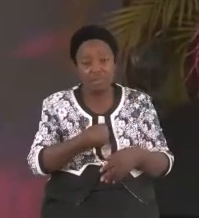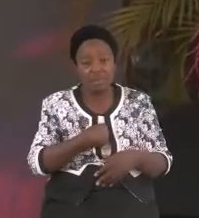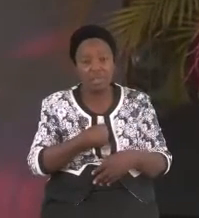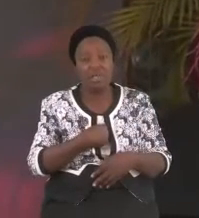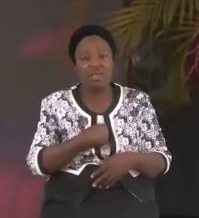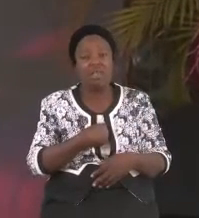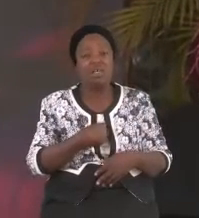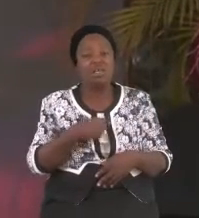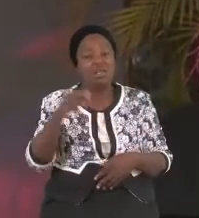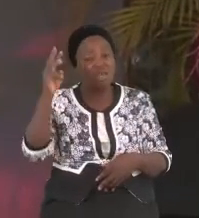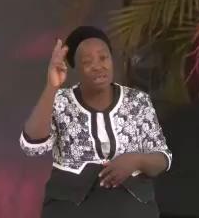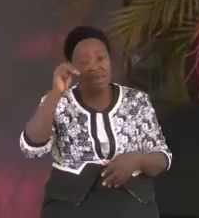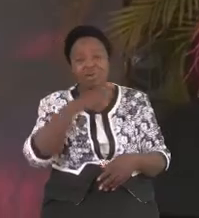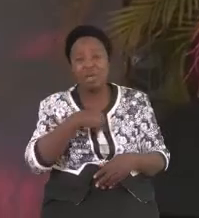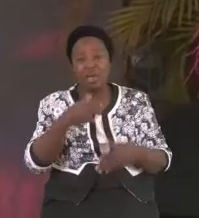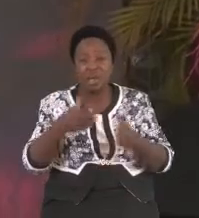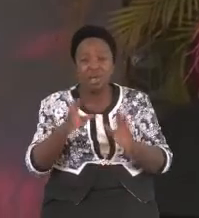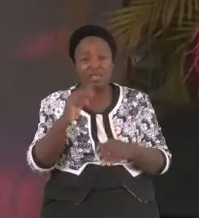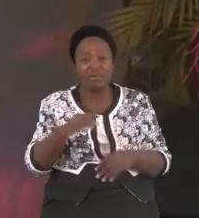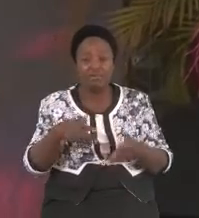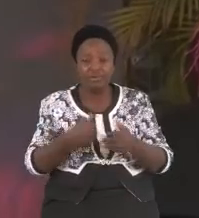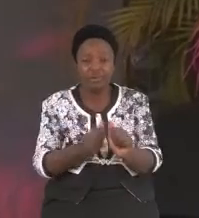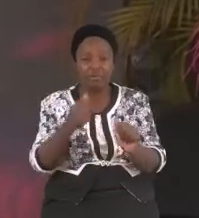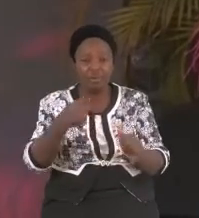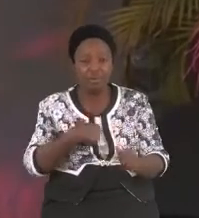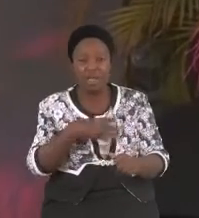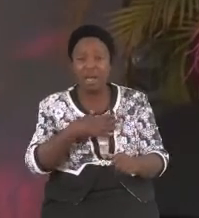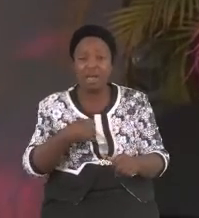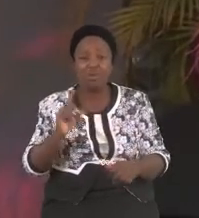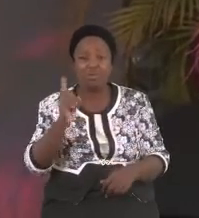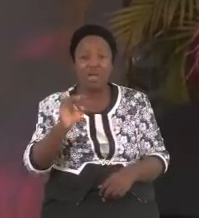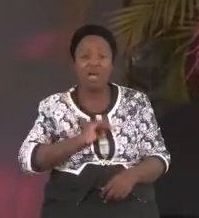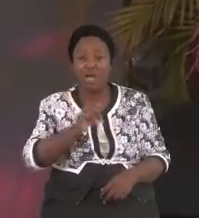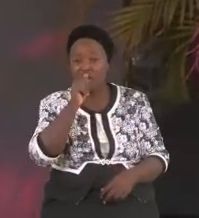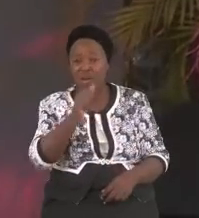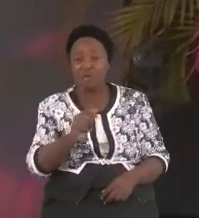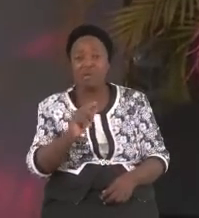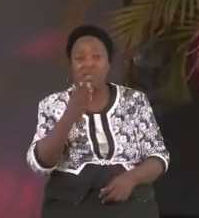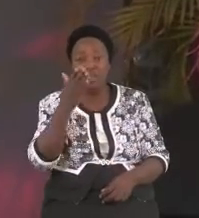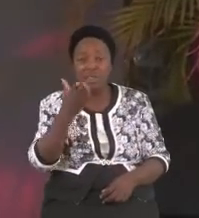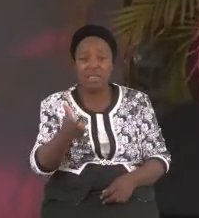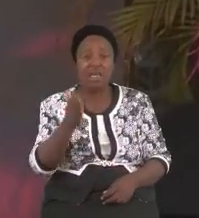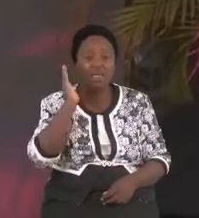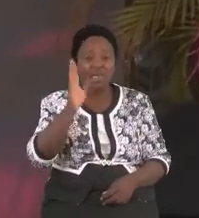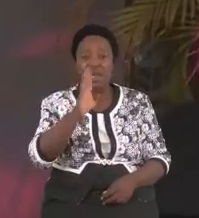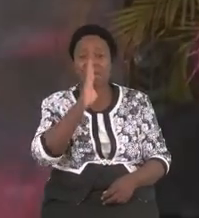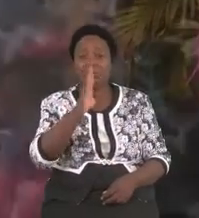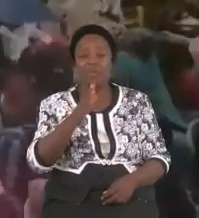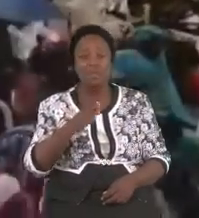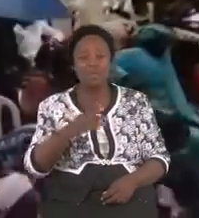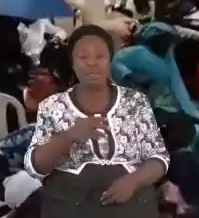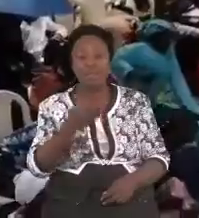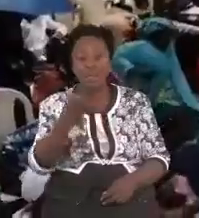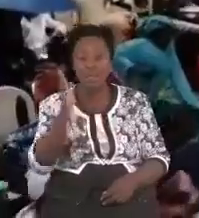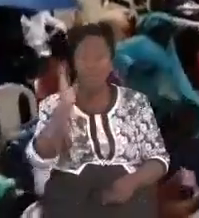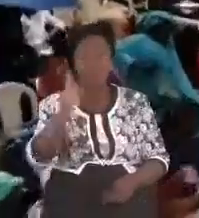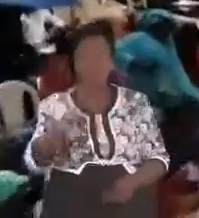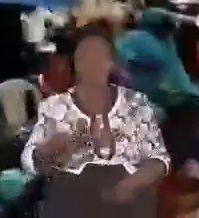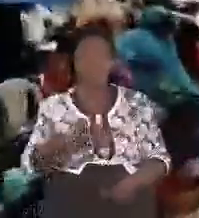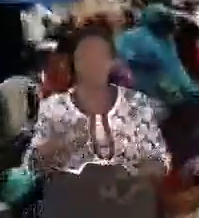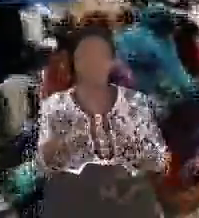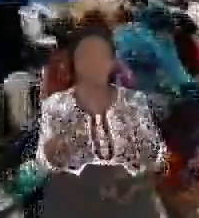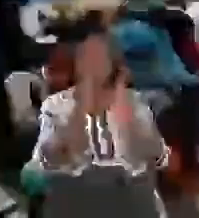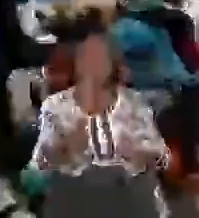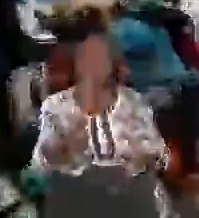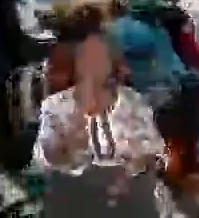follow me and where i am there shall my servant be if any man serve me